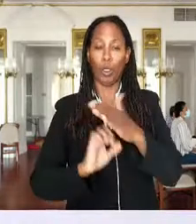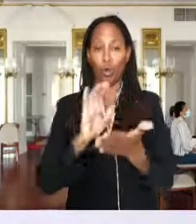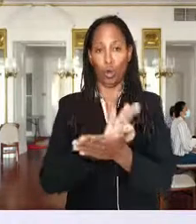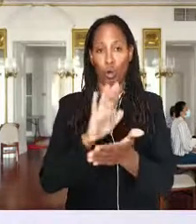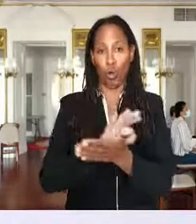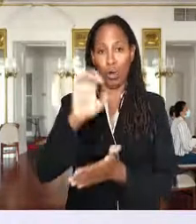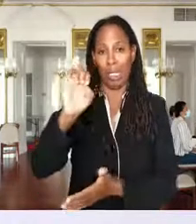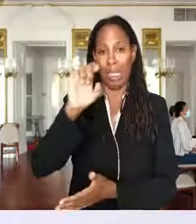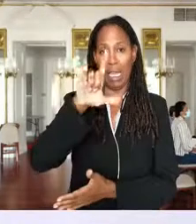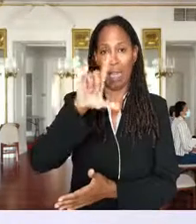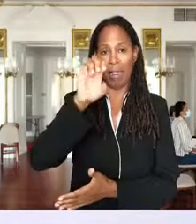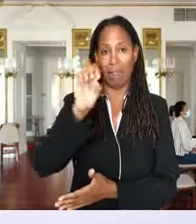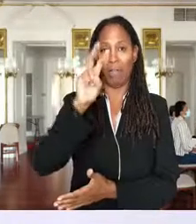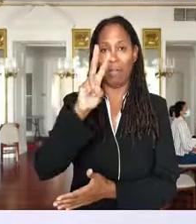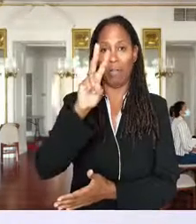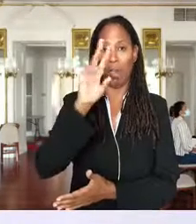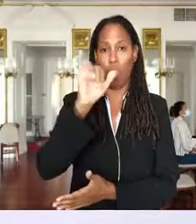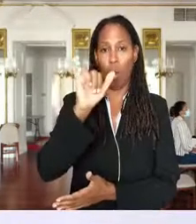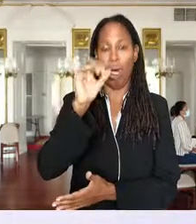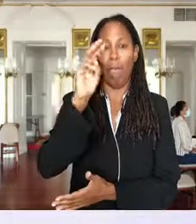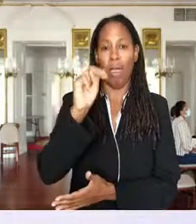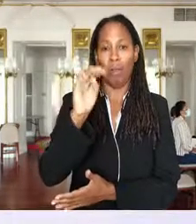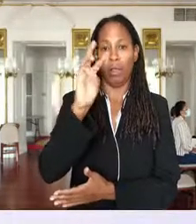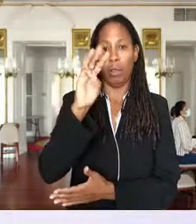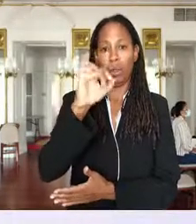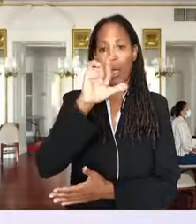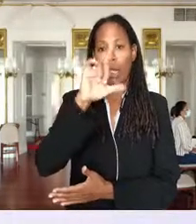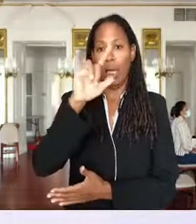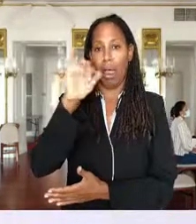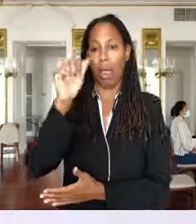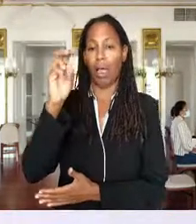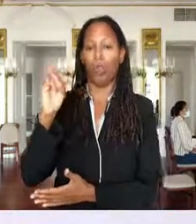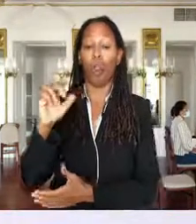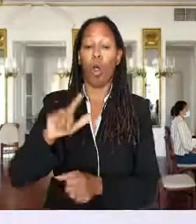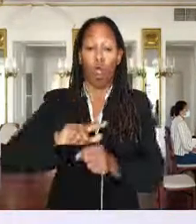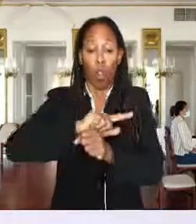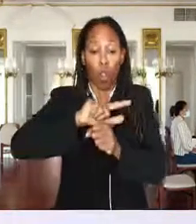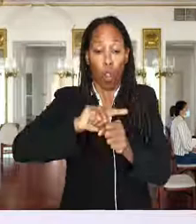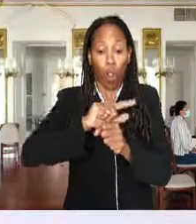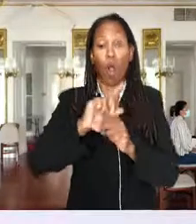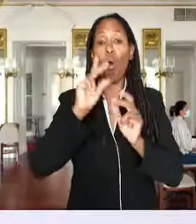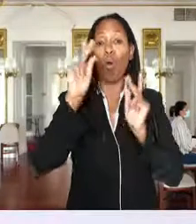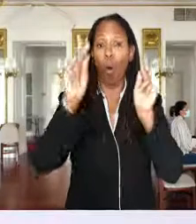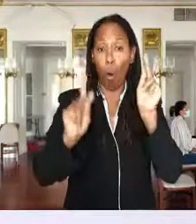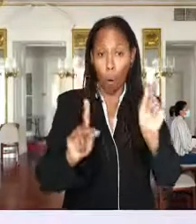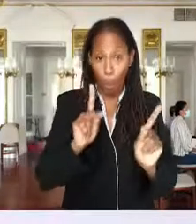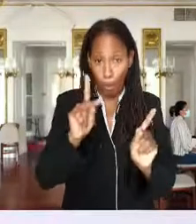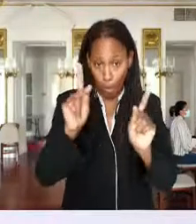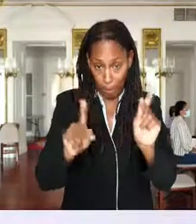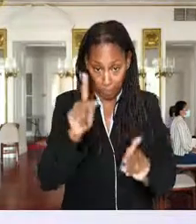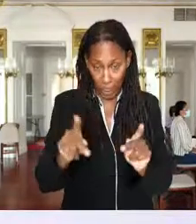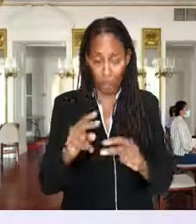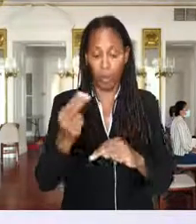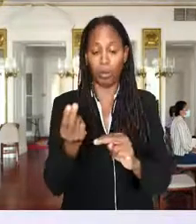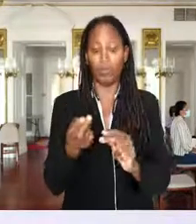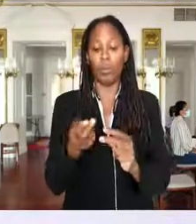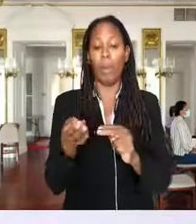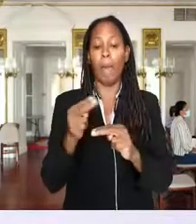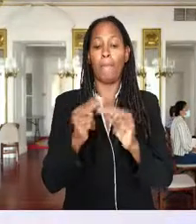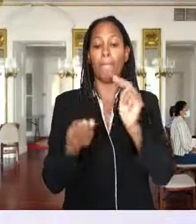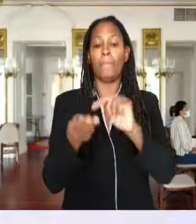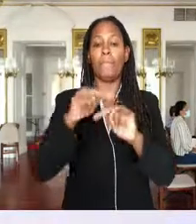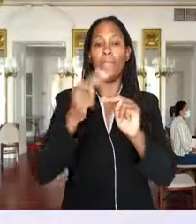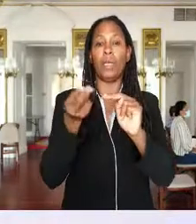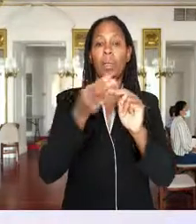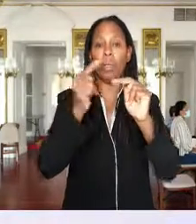contractor, 11 Construction, and clears the way for the construction of a modern, state-of-the-art, brand-new Arthur